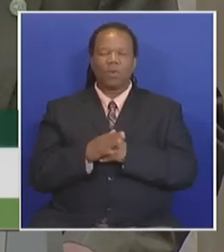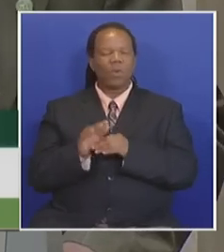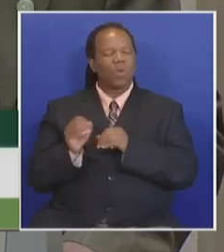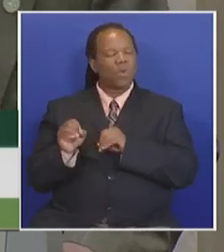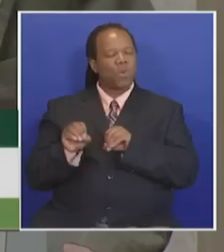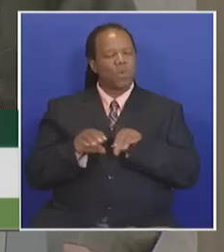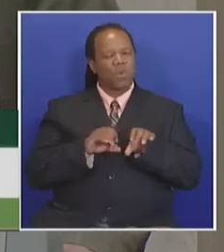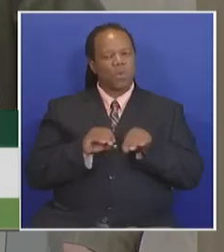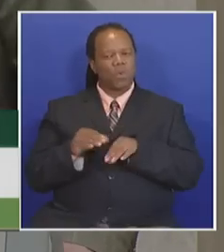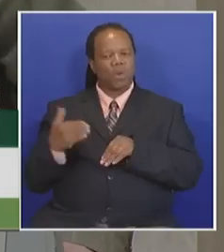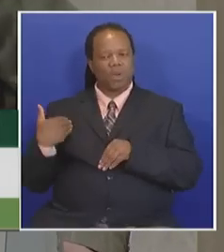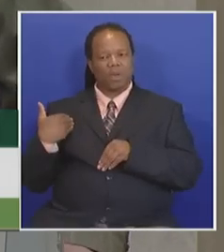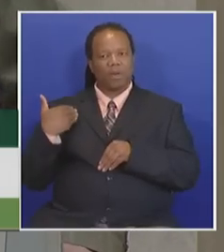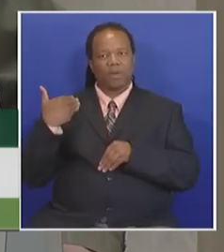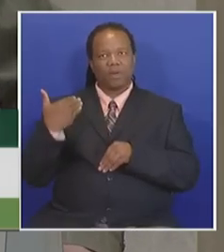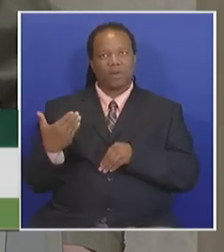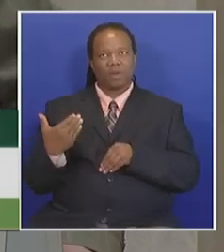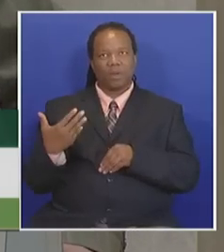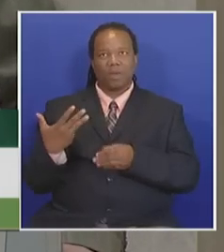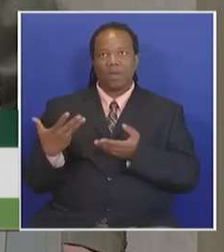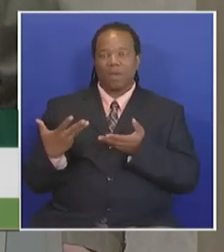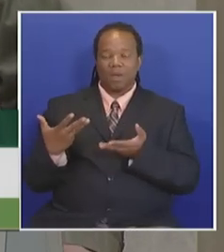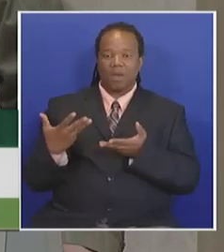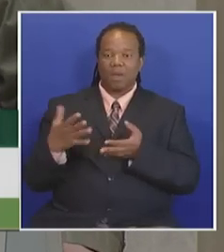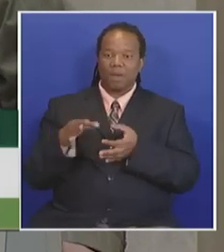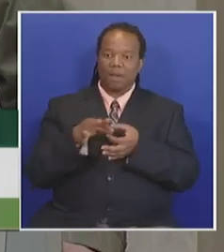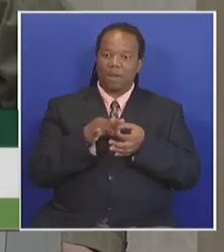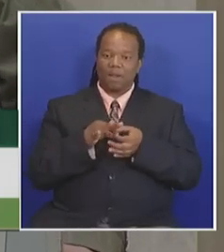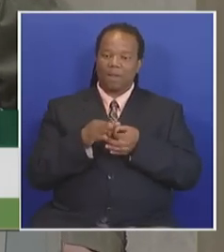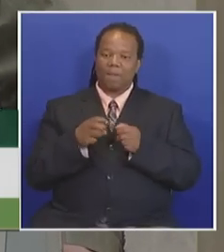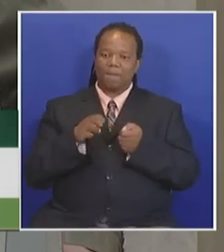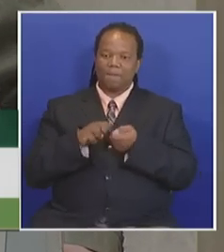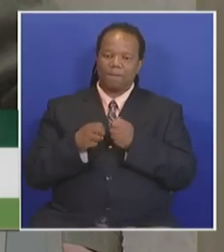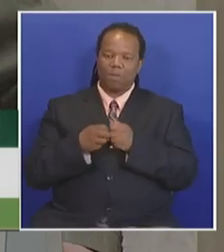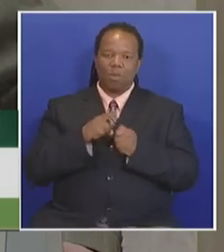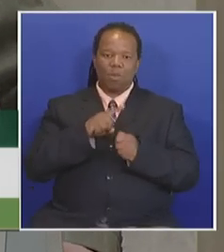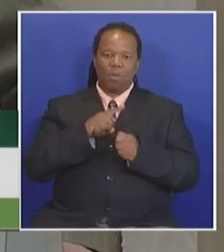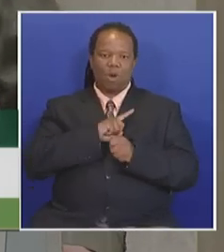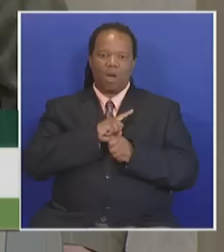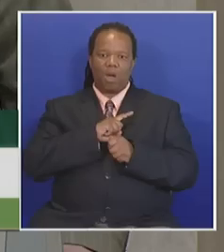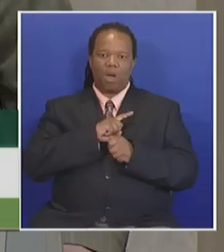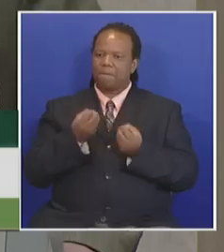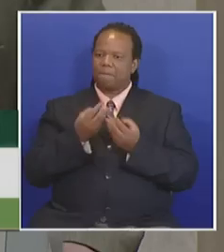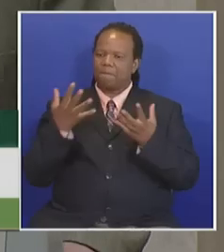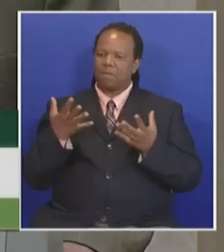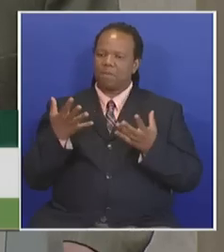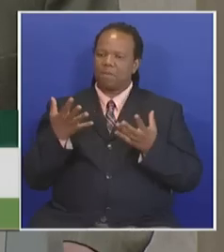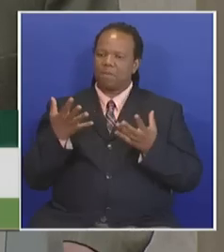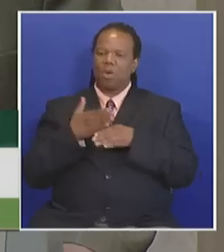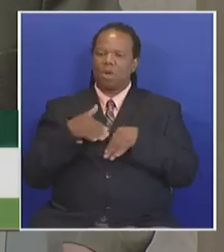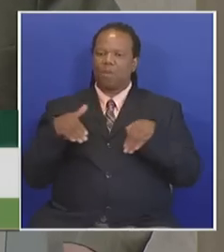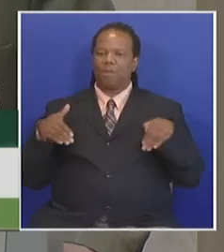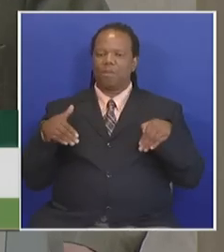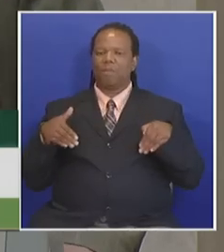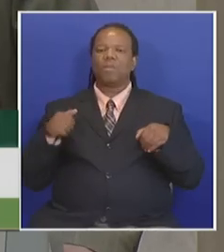is directly related to our current challenges of unemployment, poverty, and inequality. While great progress has been